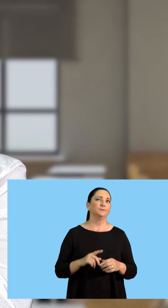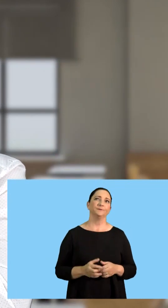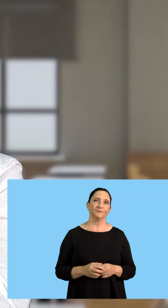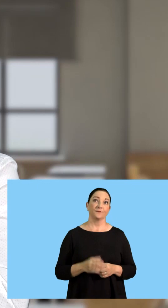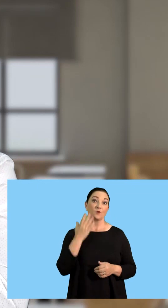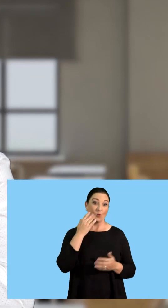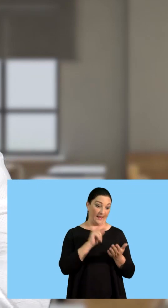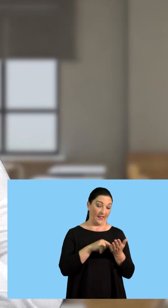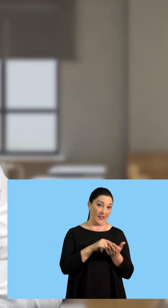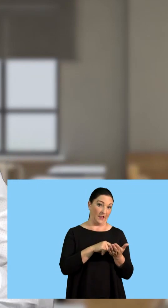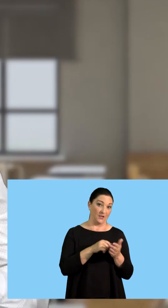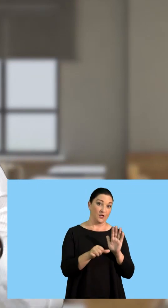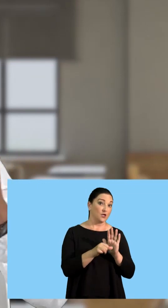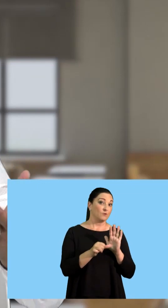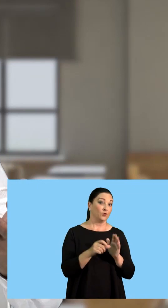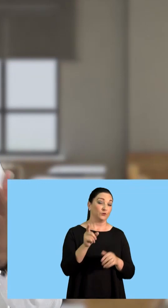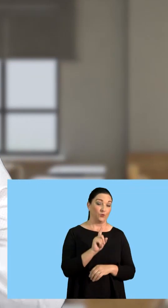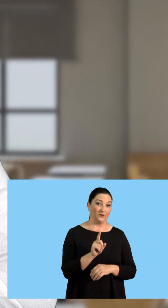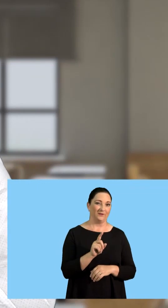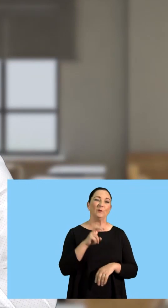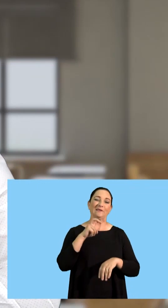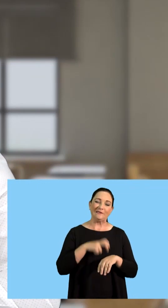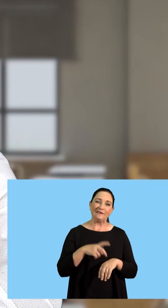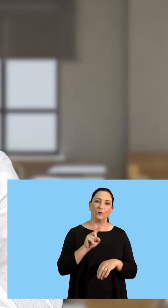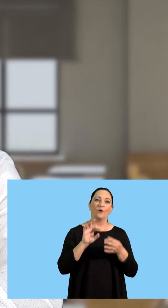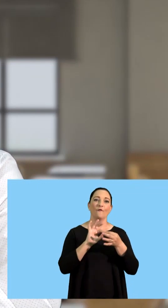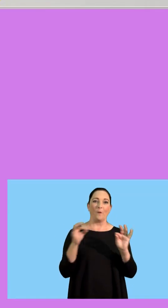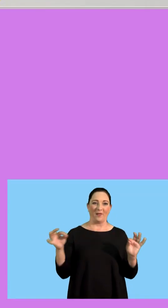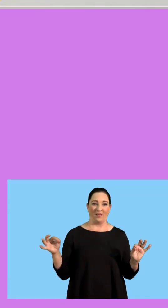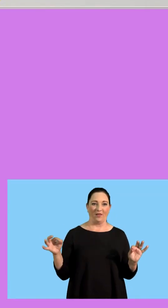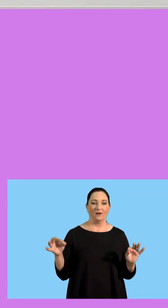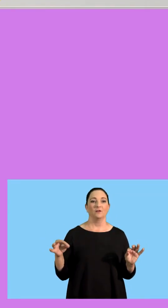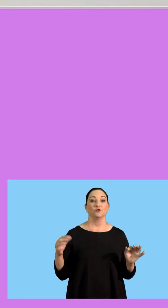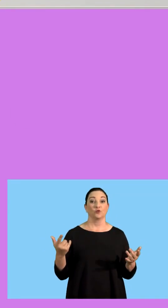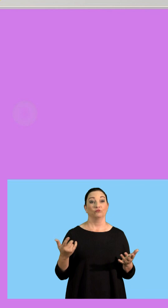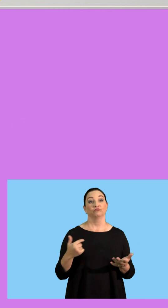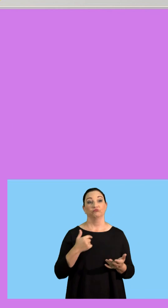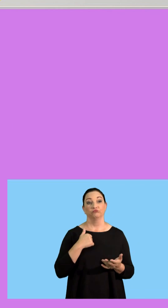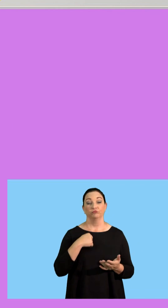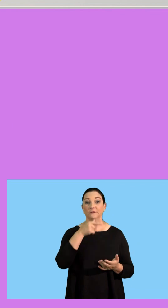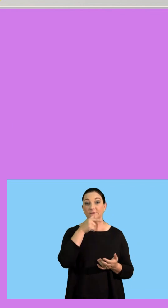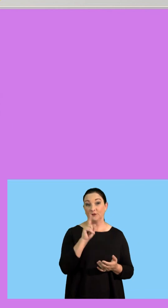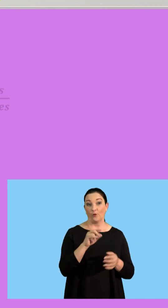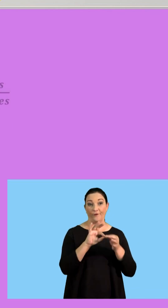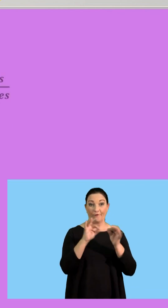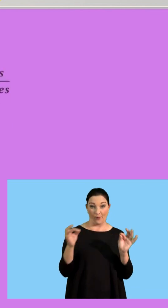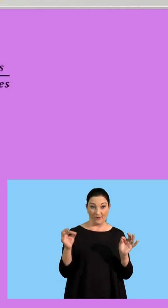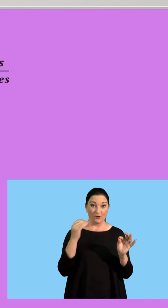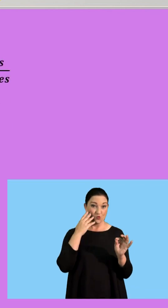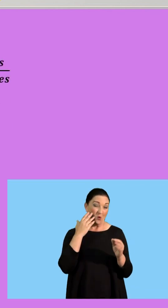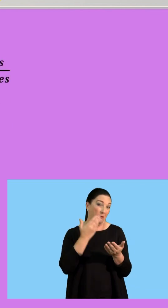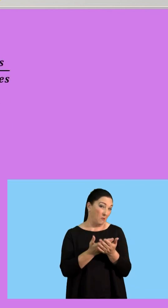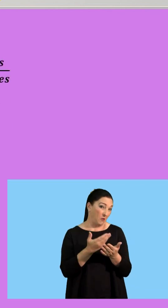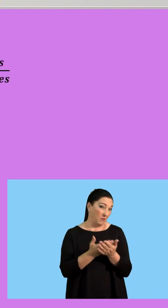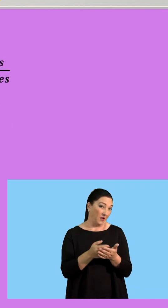is important when we calculate probability? Obviously, we will need the formula. Okay, so I indicated here, the formula for